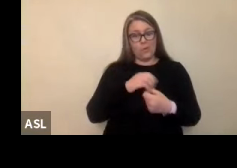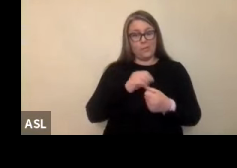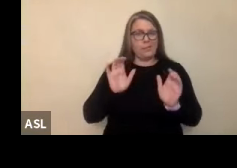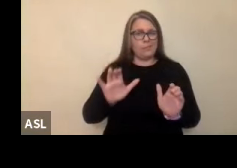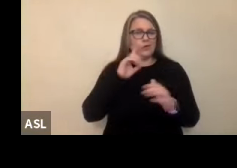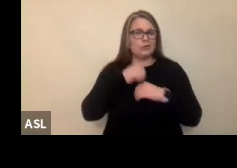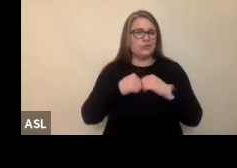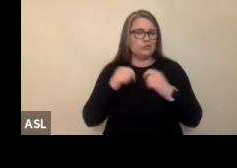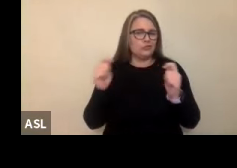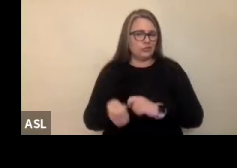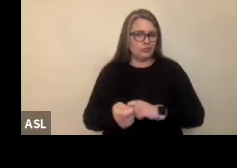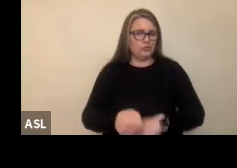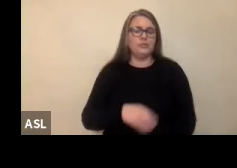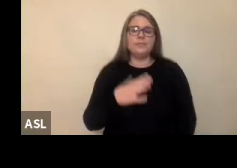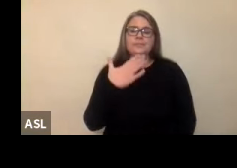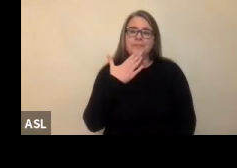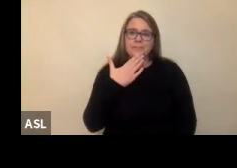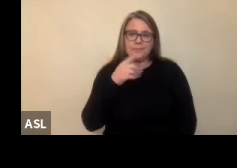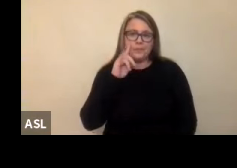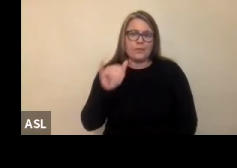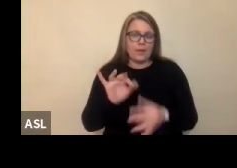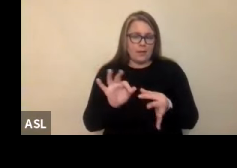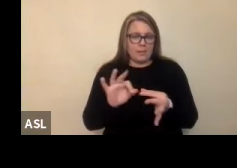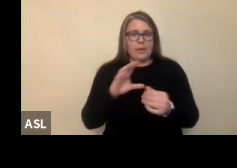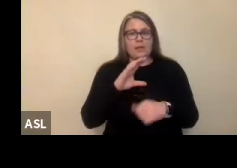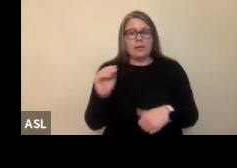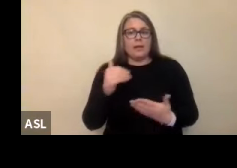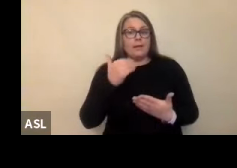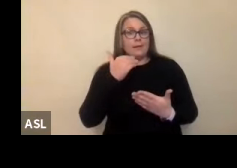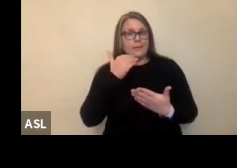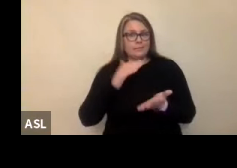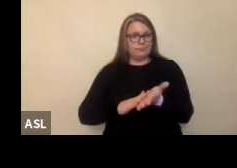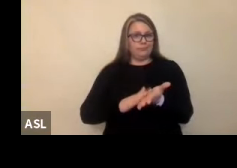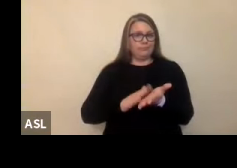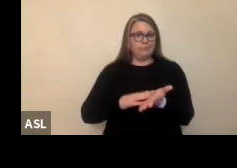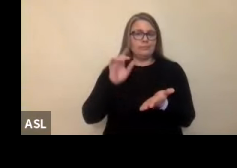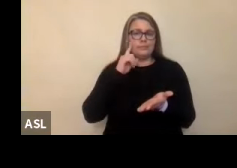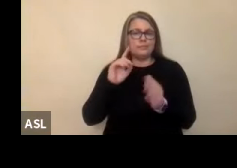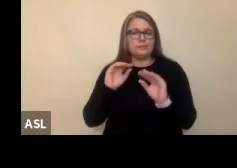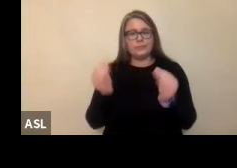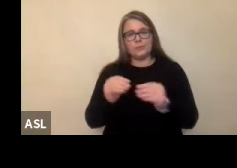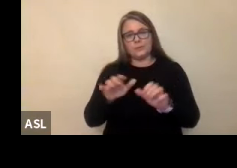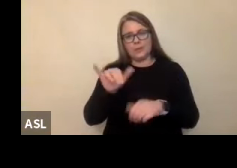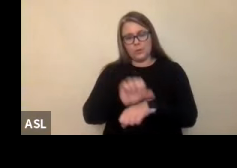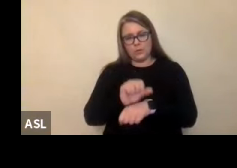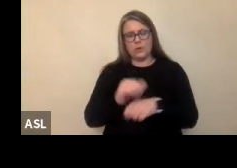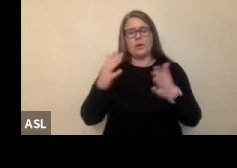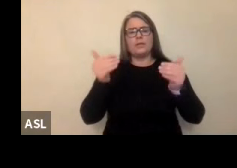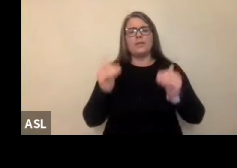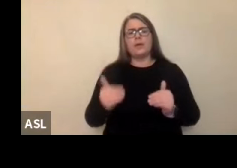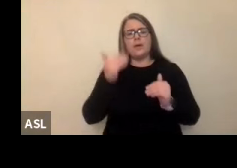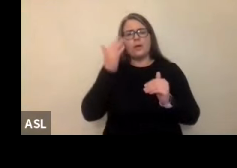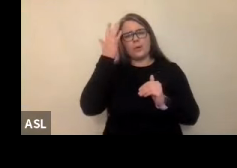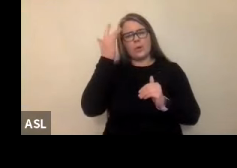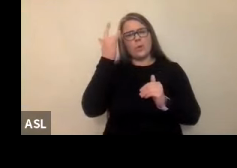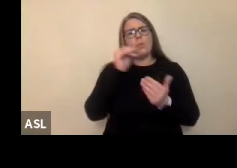much for that comment, and also shouting out an organization that's doing dope work. And then why defund police instead of applying new funds to